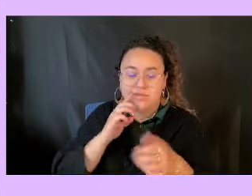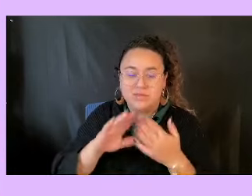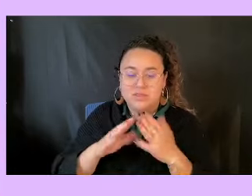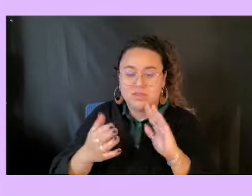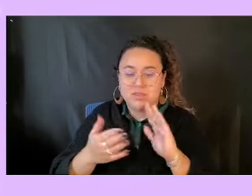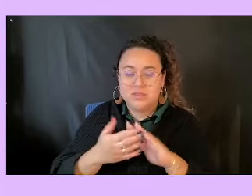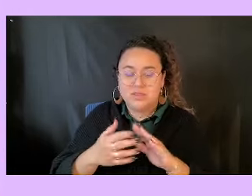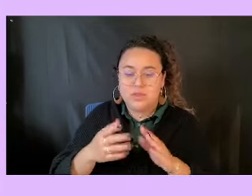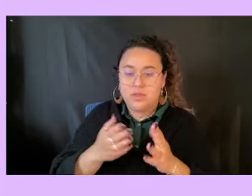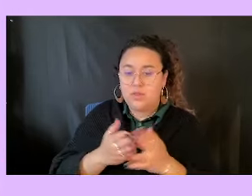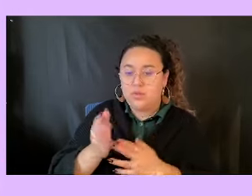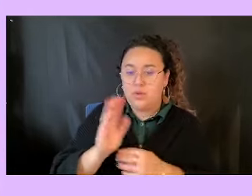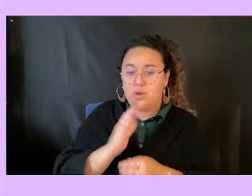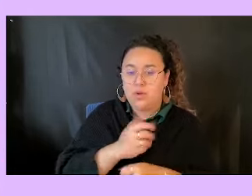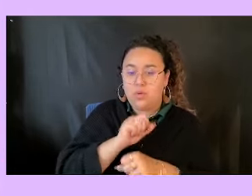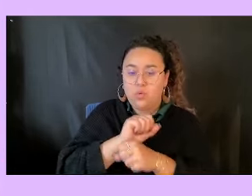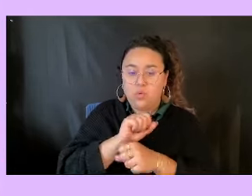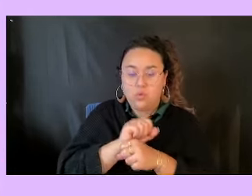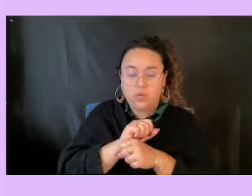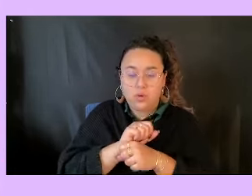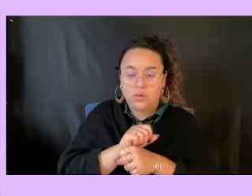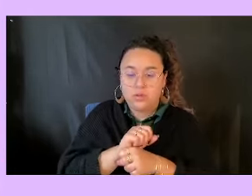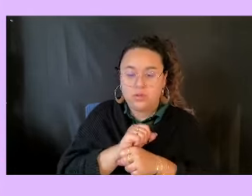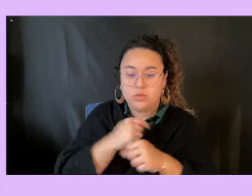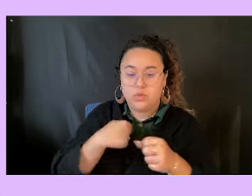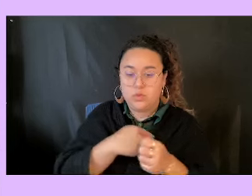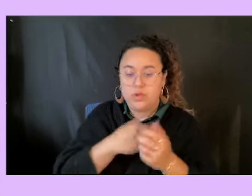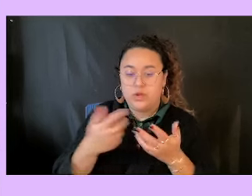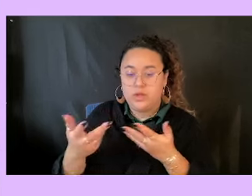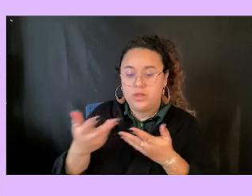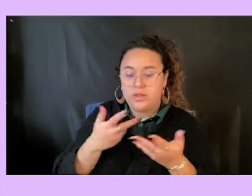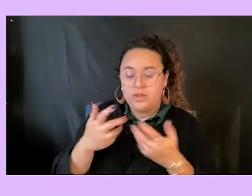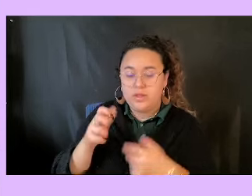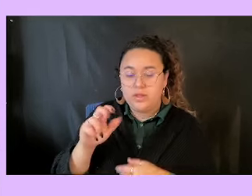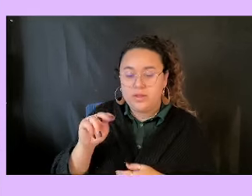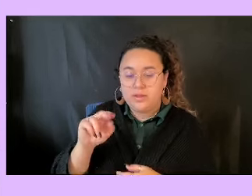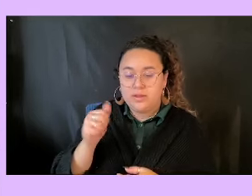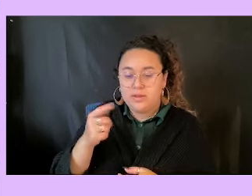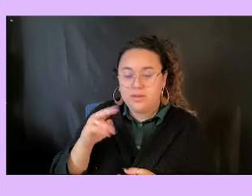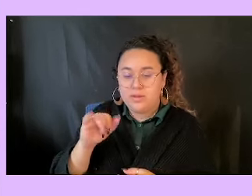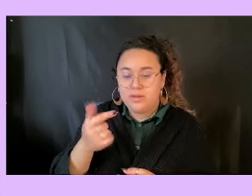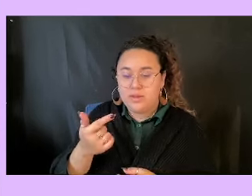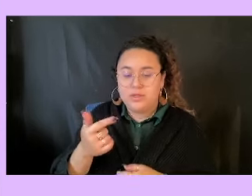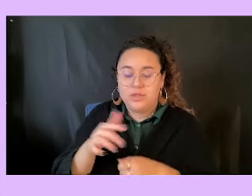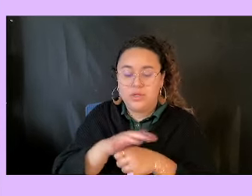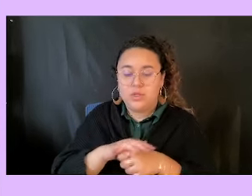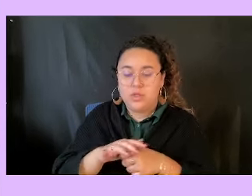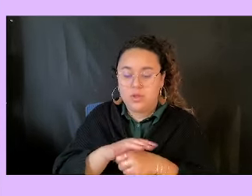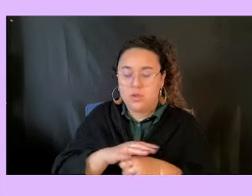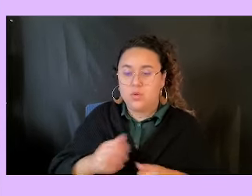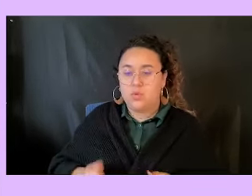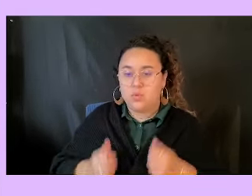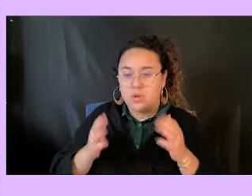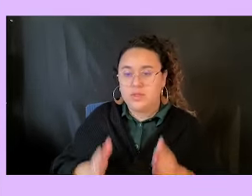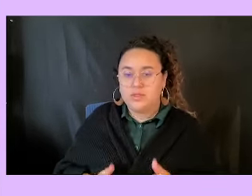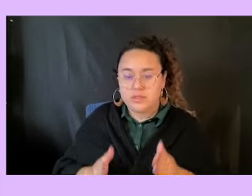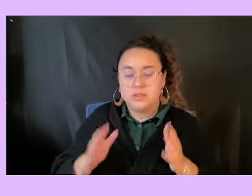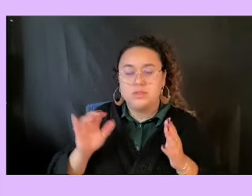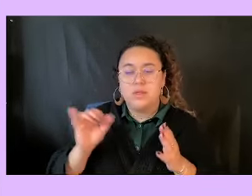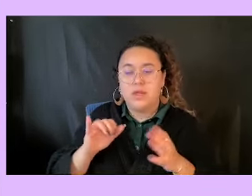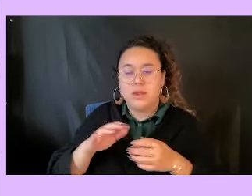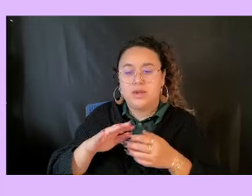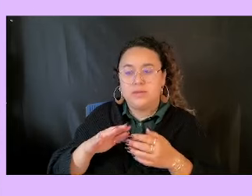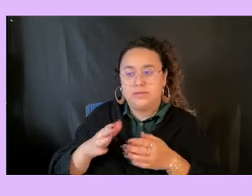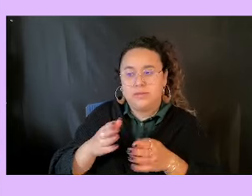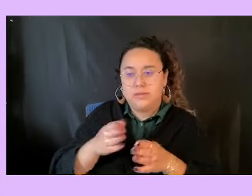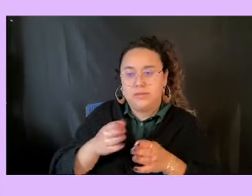Through the work, we're engaging local residents, neighbors, in producing the play